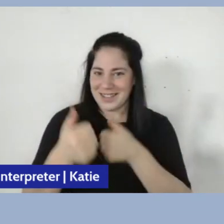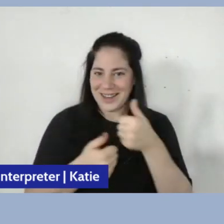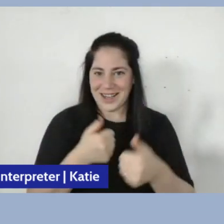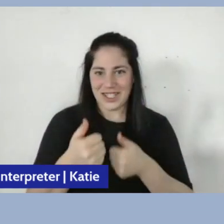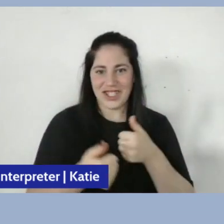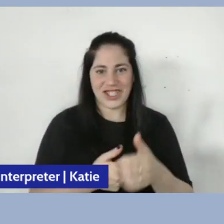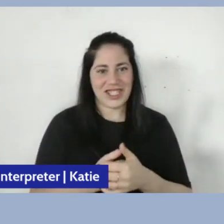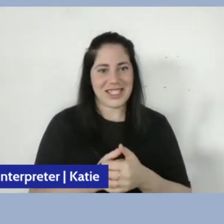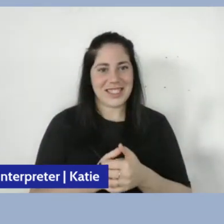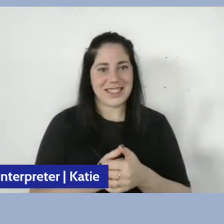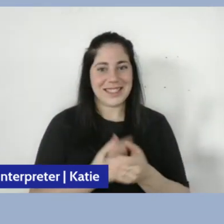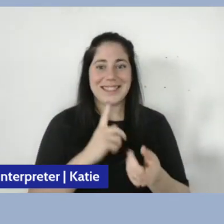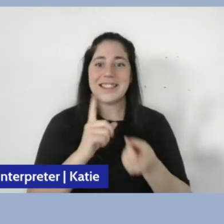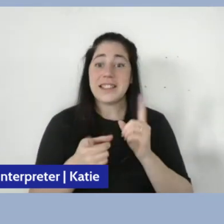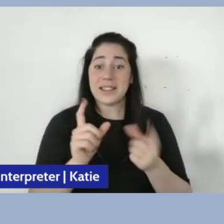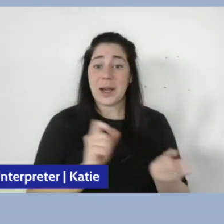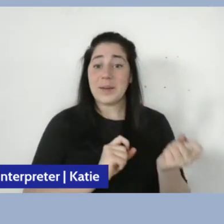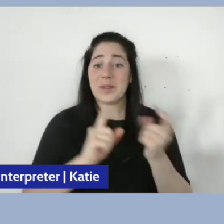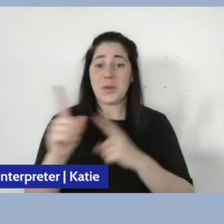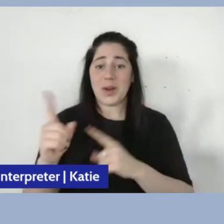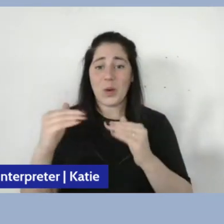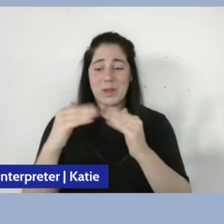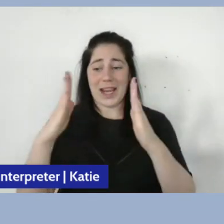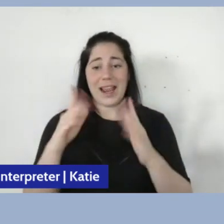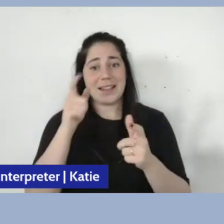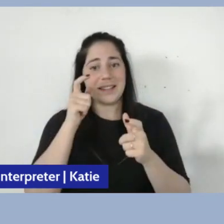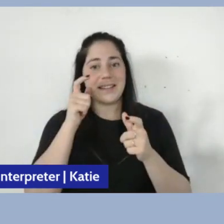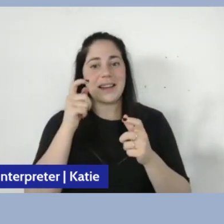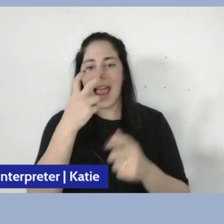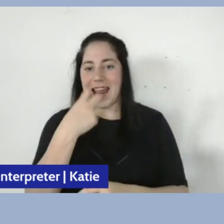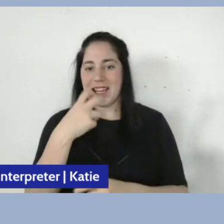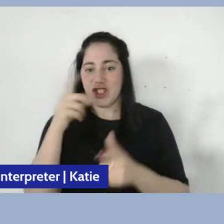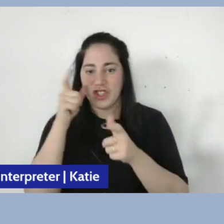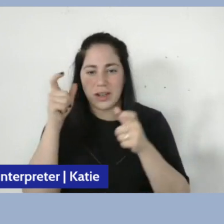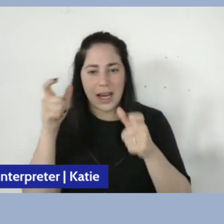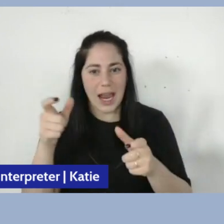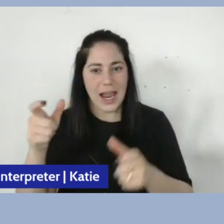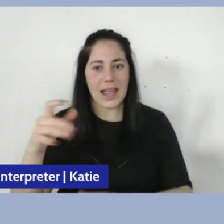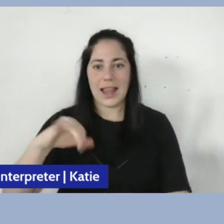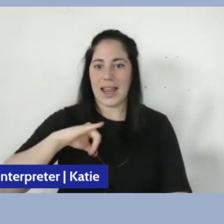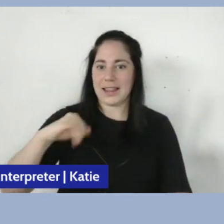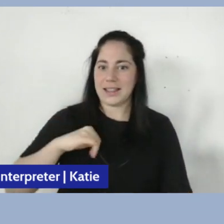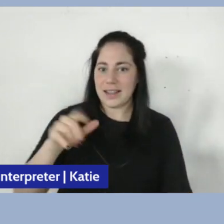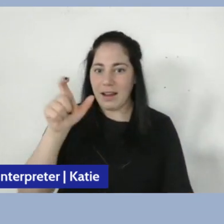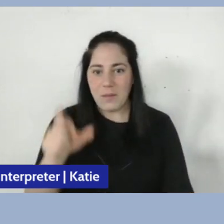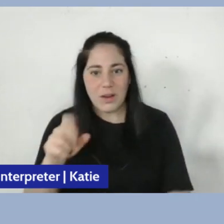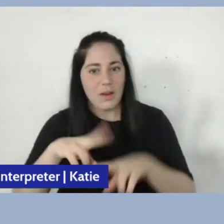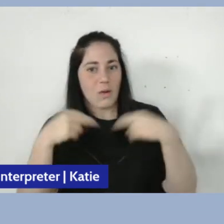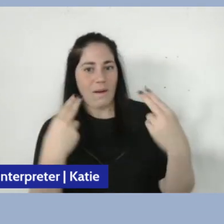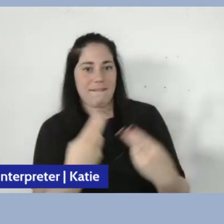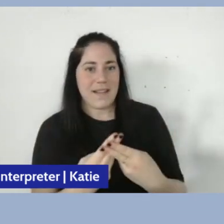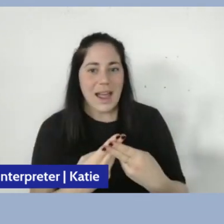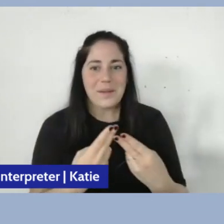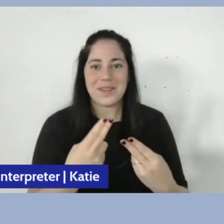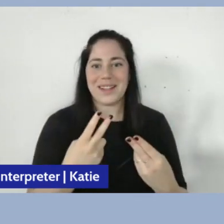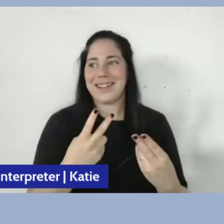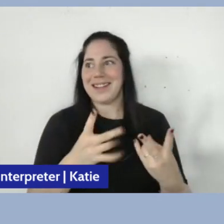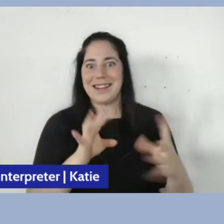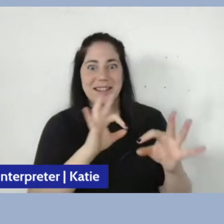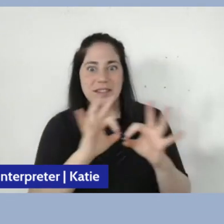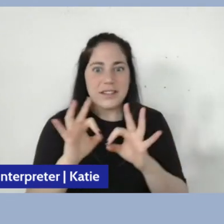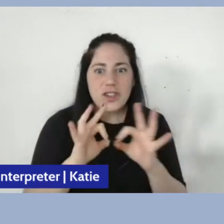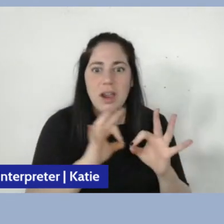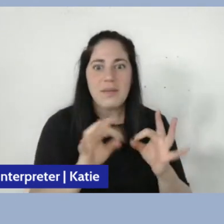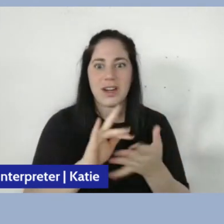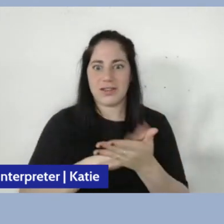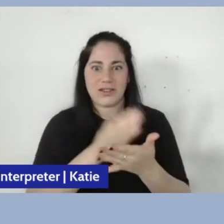to residential aged care in particular, we see the staff member or the family member doing the interpreting, and sometimes it's